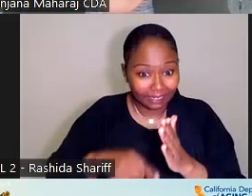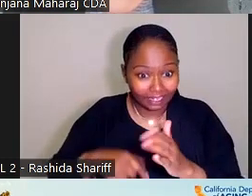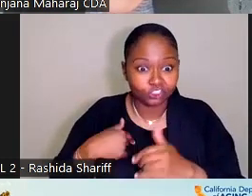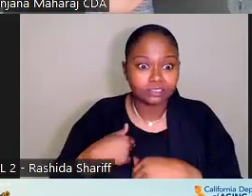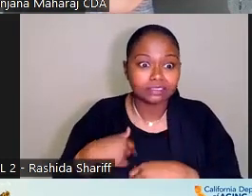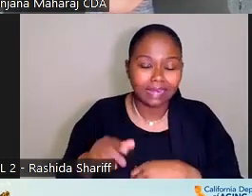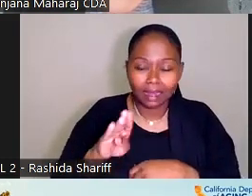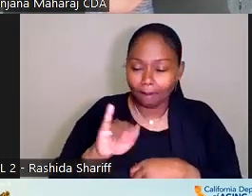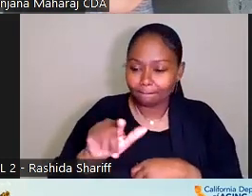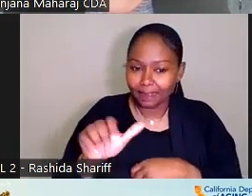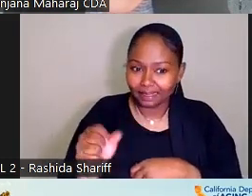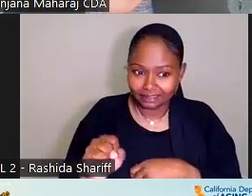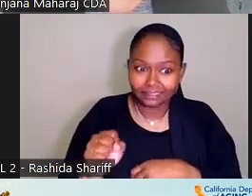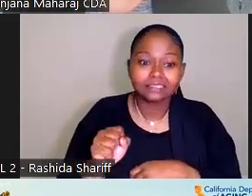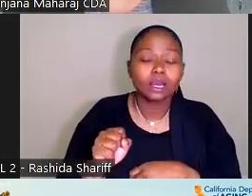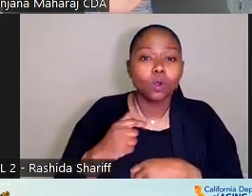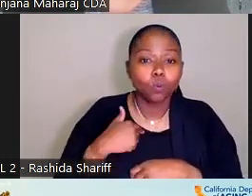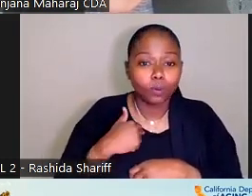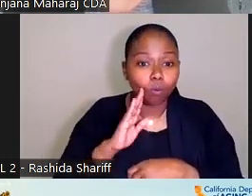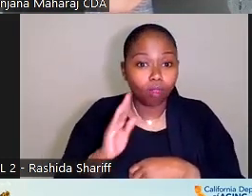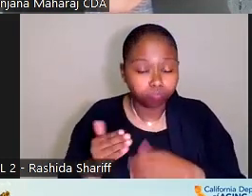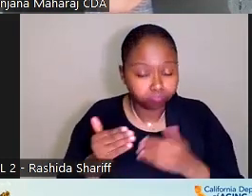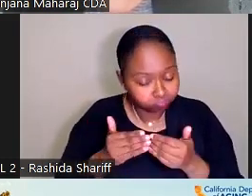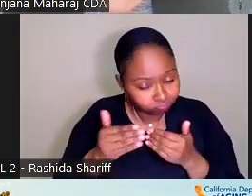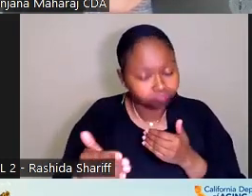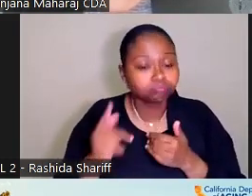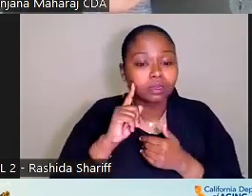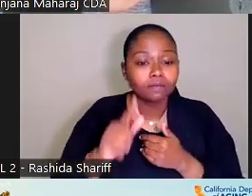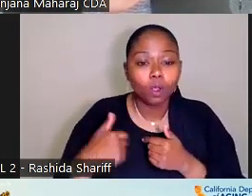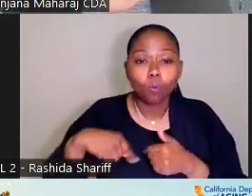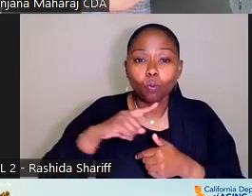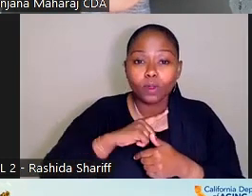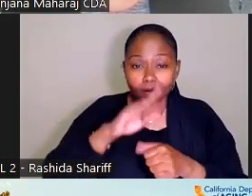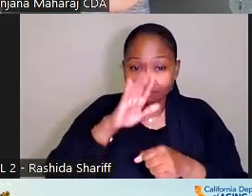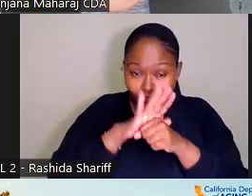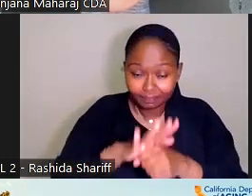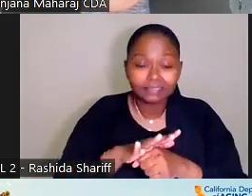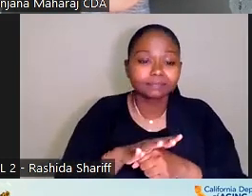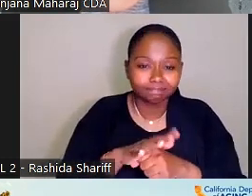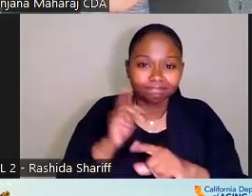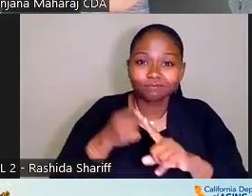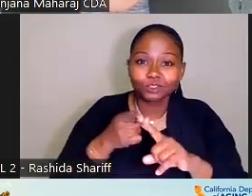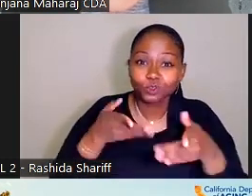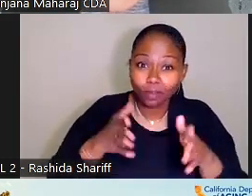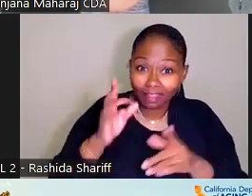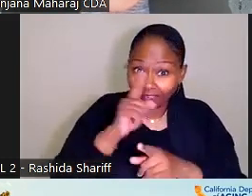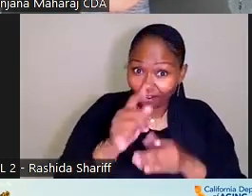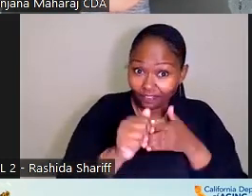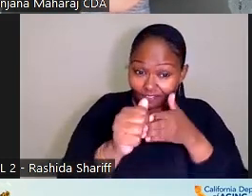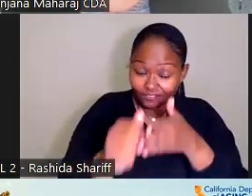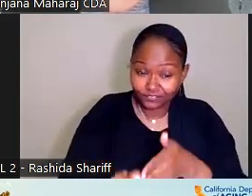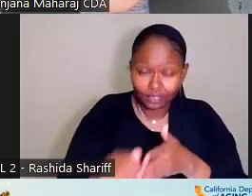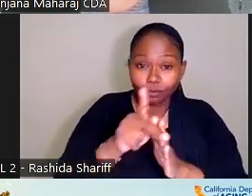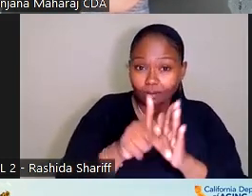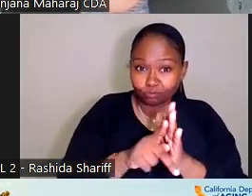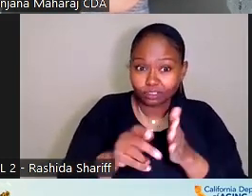impacts and to ensure equity and inclusion moving forward, we are committed to letting the following principles guide all aspects